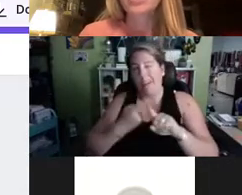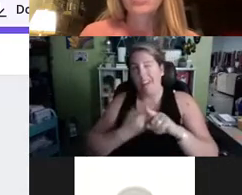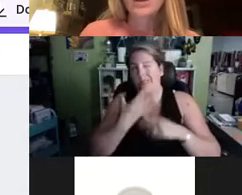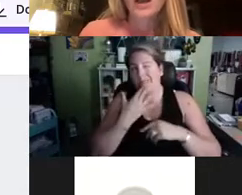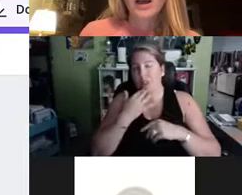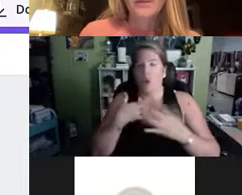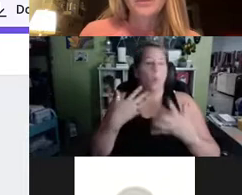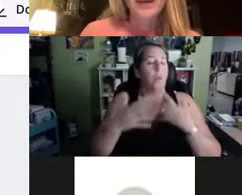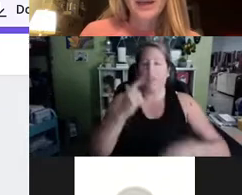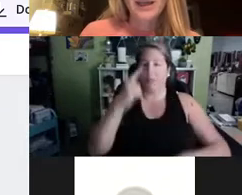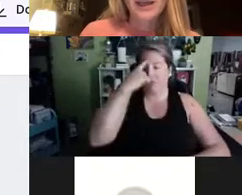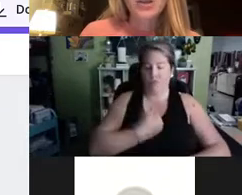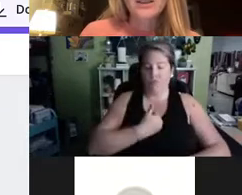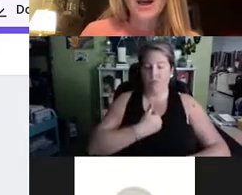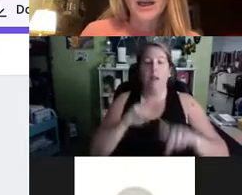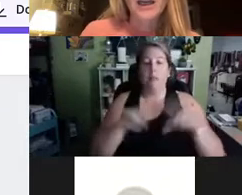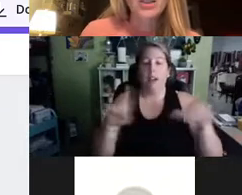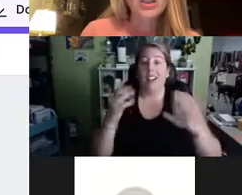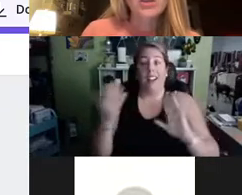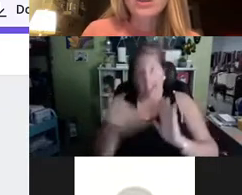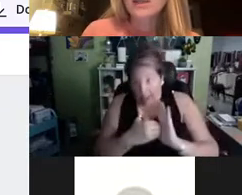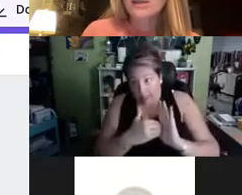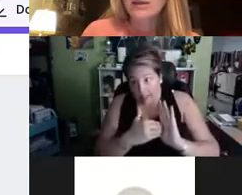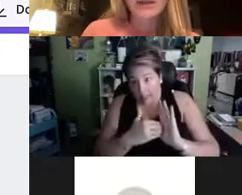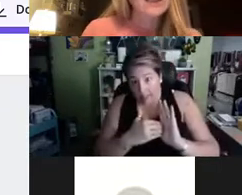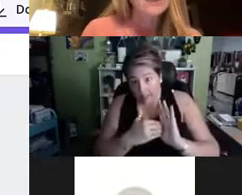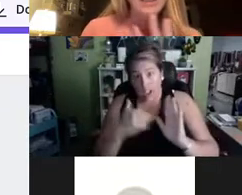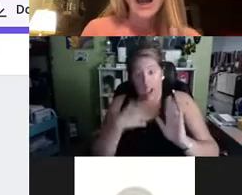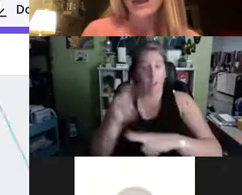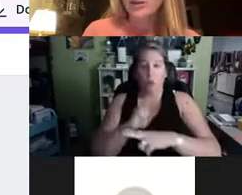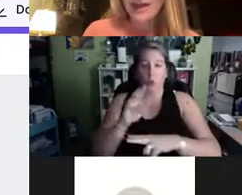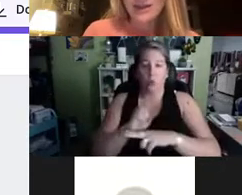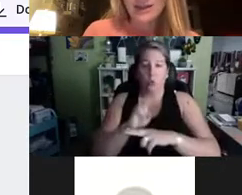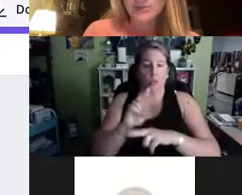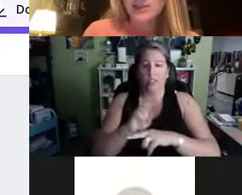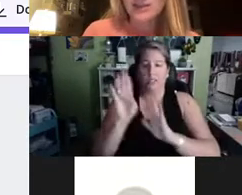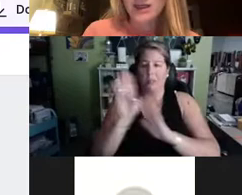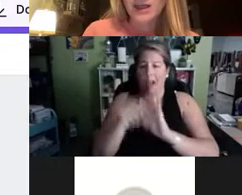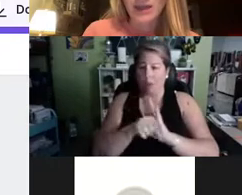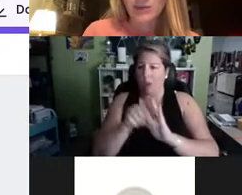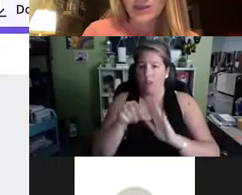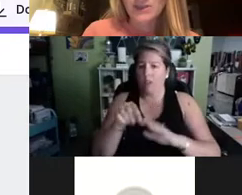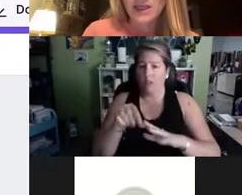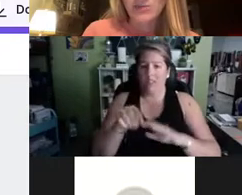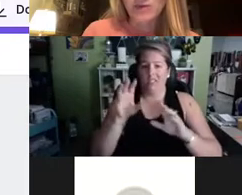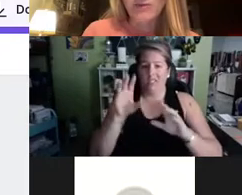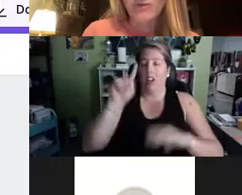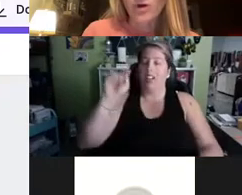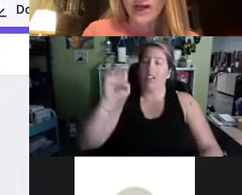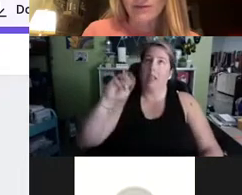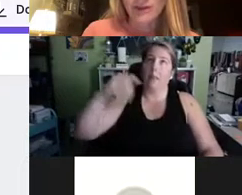to do. But again, you guys, I just used a template. I did not create this because that would have taken